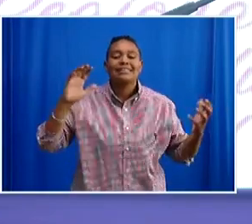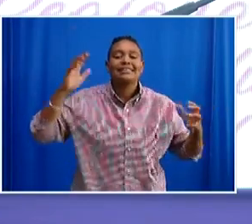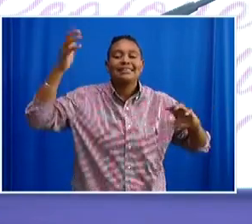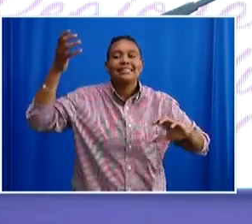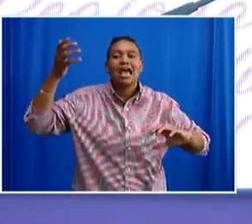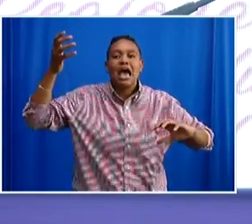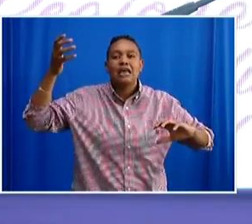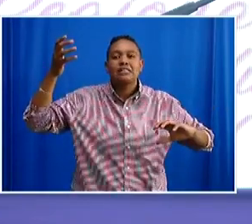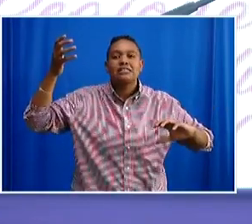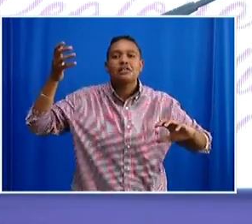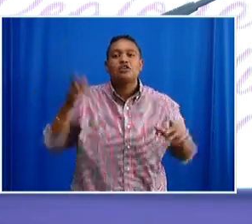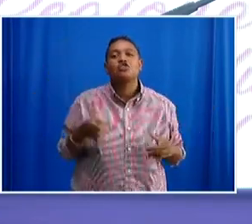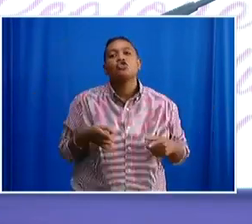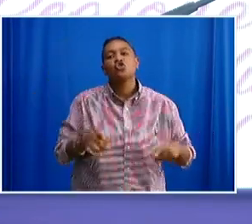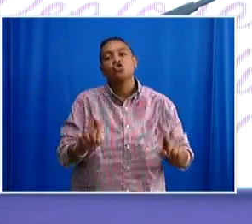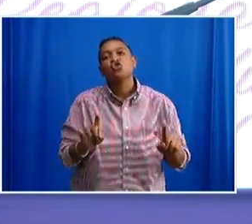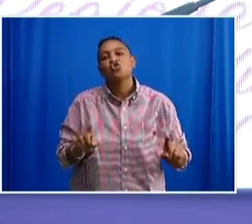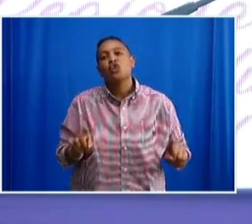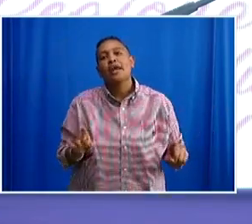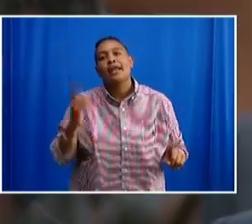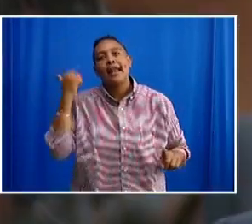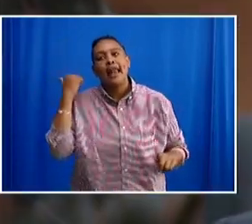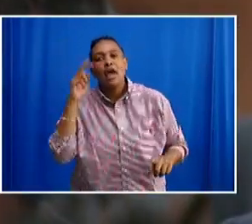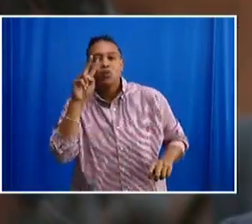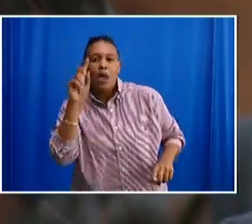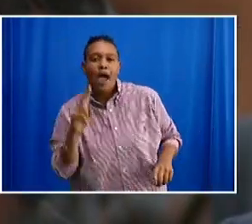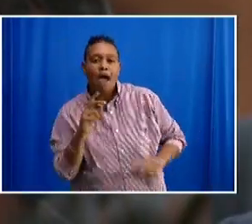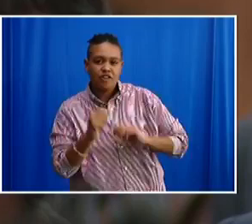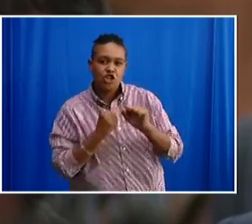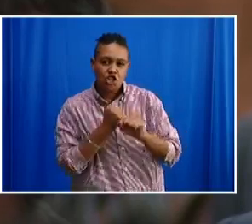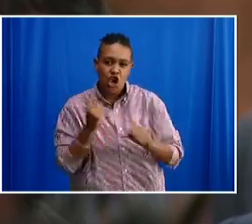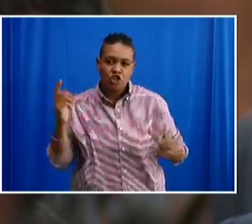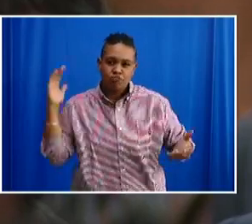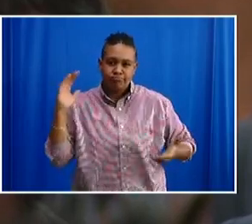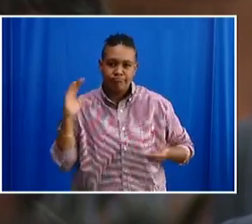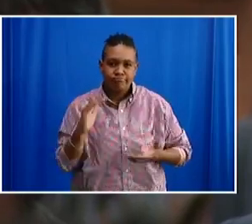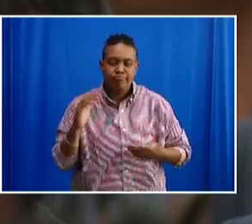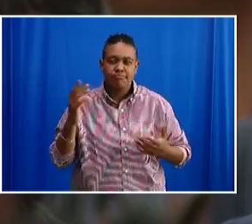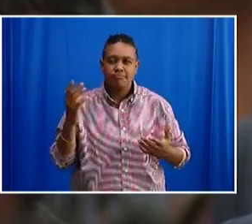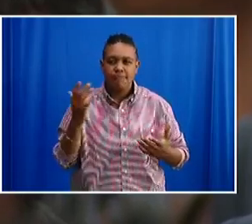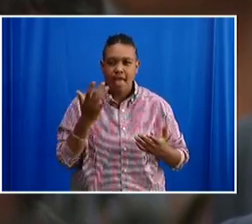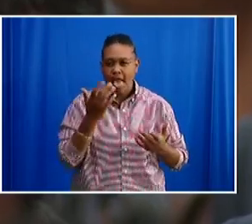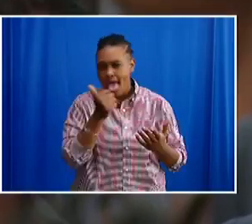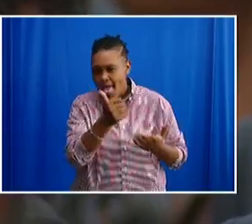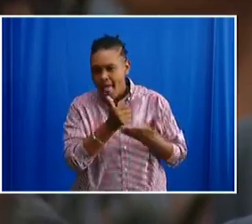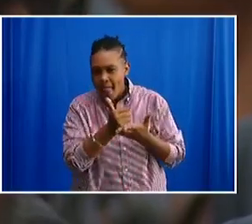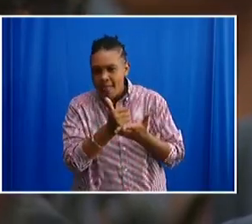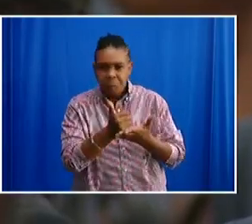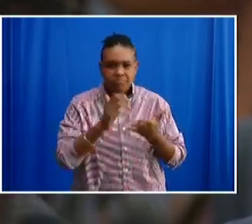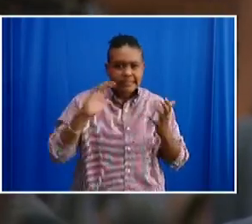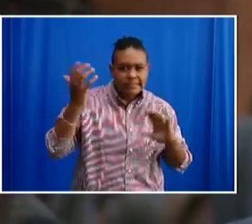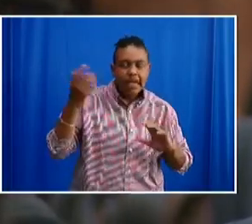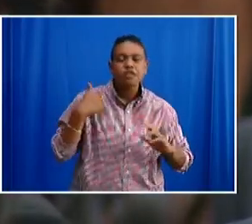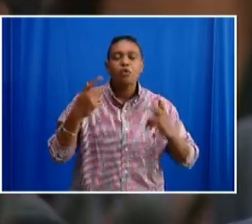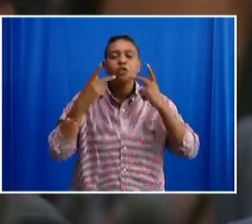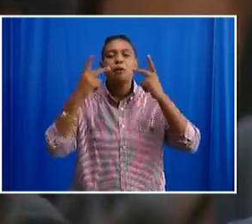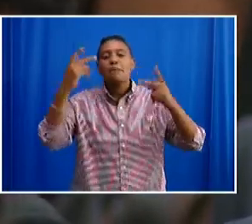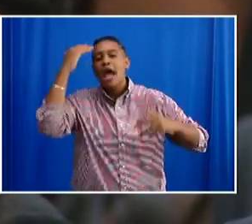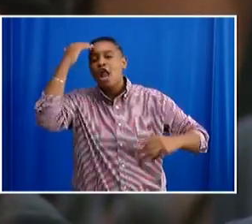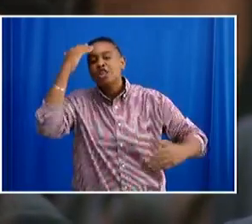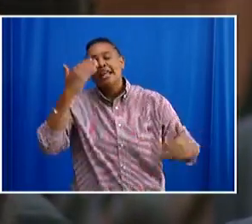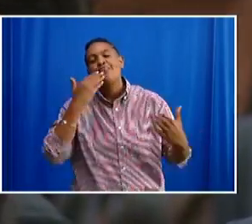disaster during the last 2.5 years, and I want again to publicly acknowledge and thank you.